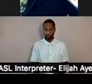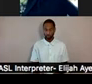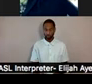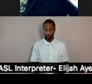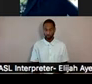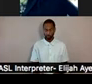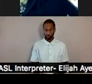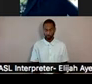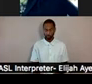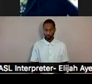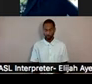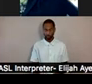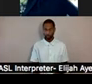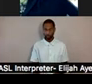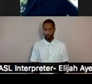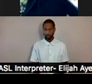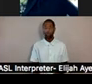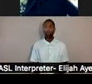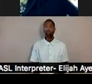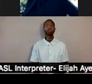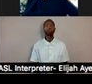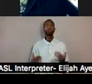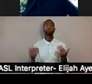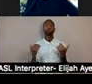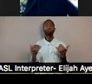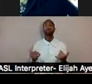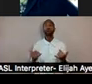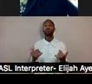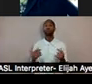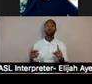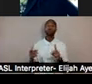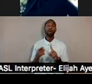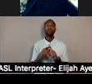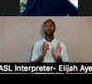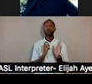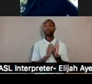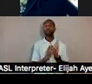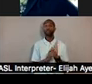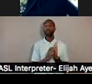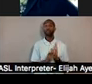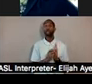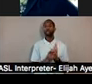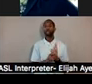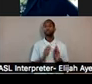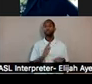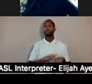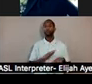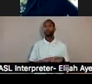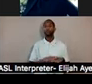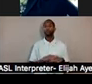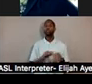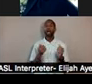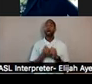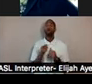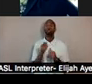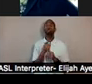Okay. And I'm going to take us into our first journaling prompt, which is, how do you